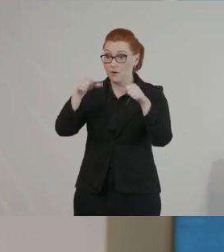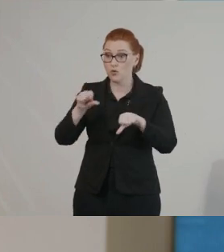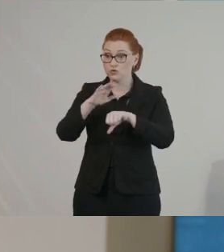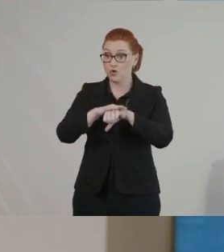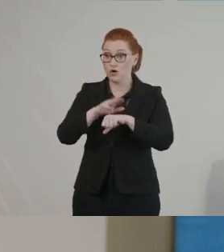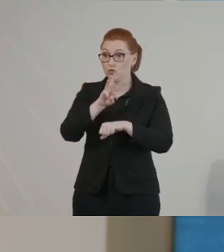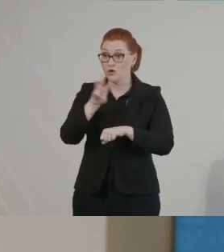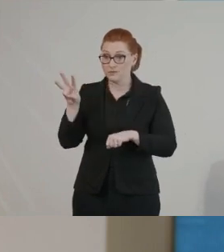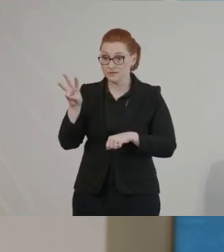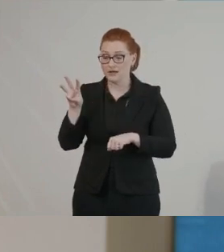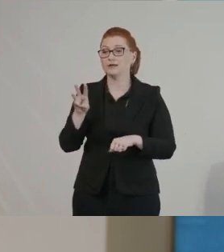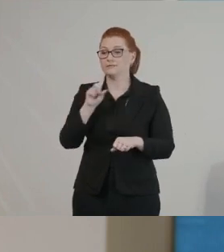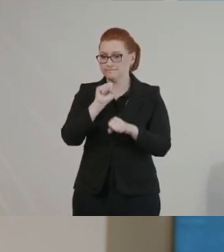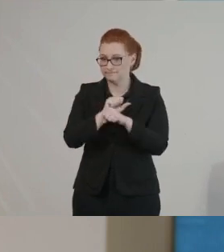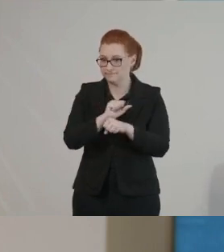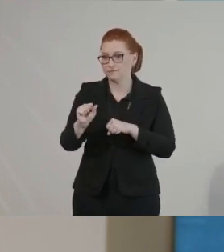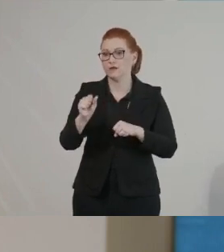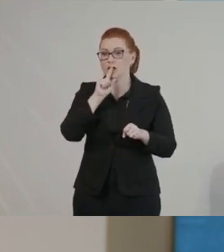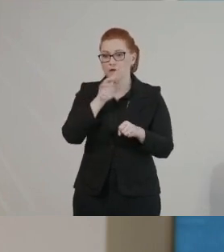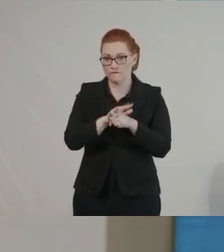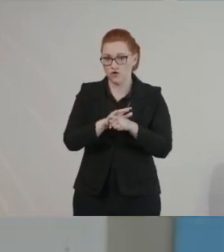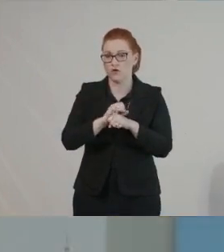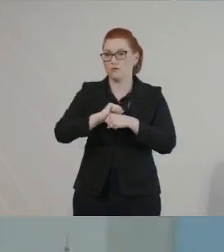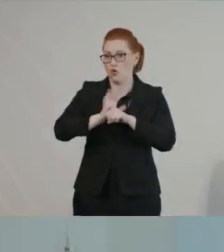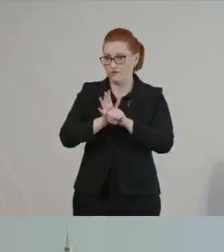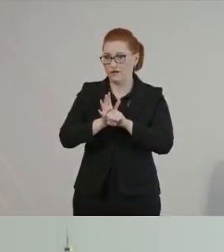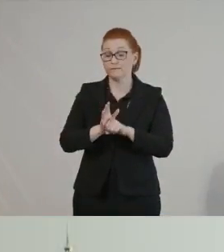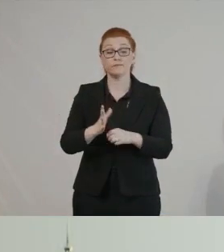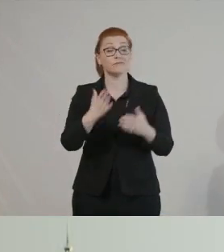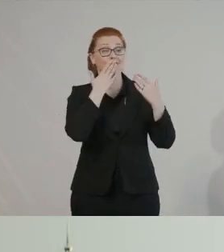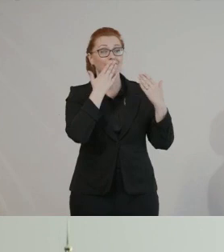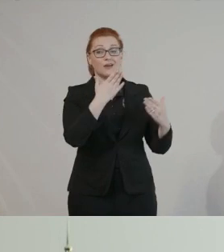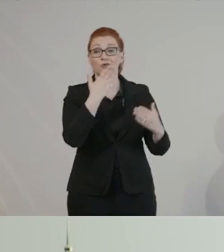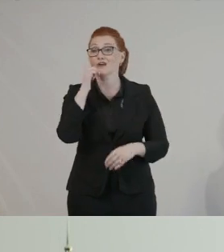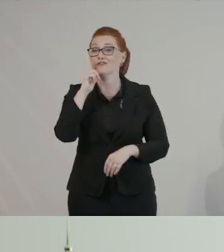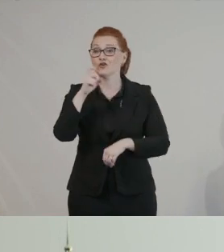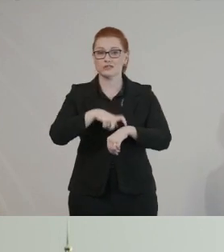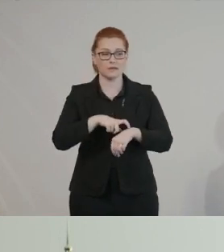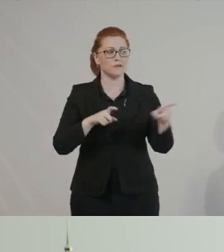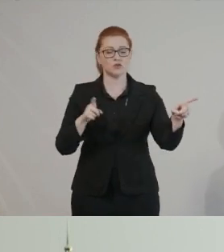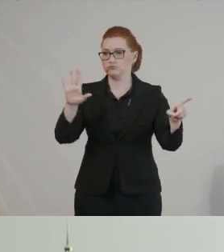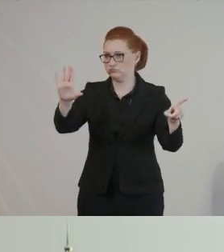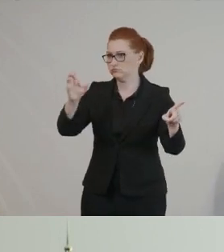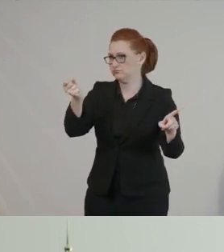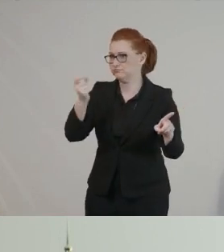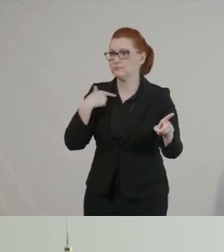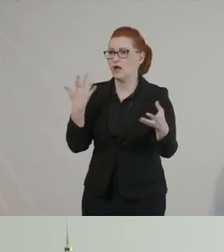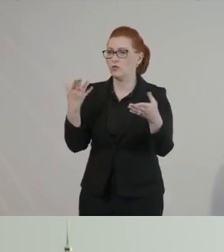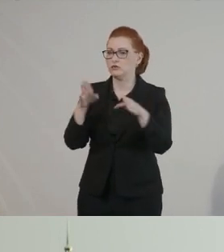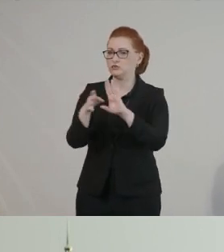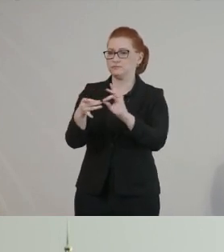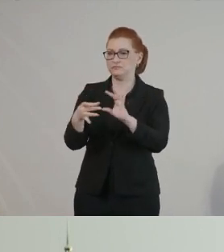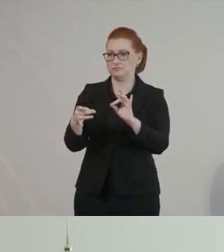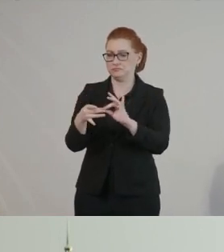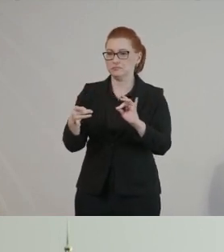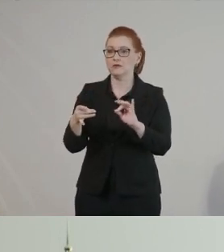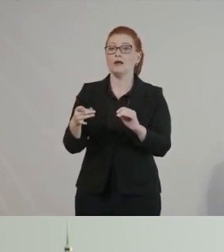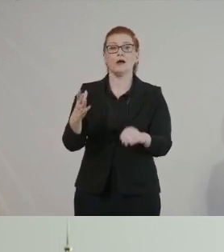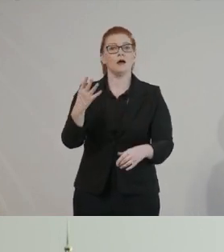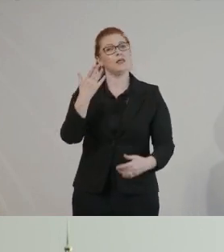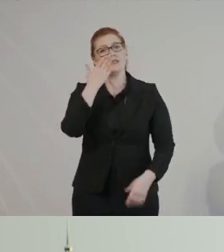confirmed COVID cases. Thank you very much. Thank you, everyone. We appreciate the time. So let me close by just saying thank you all for